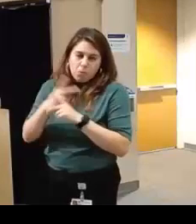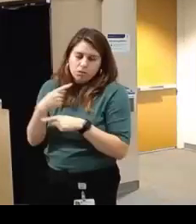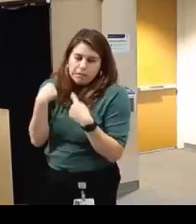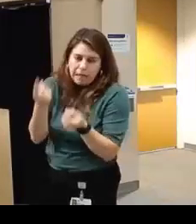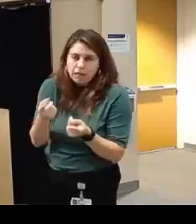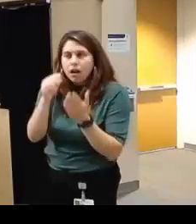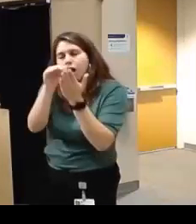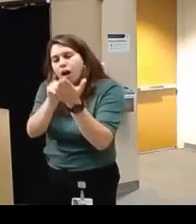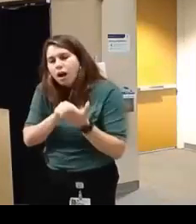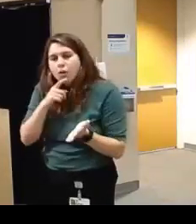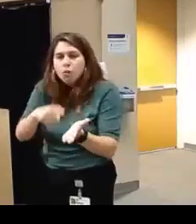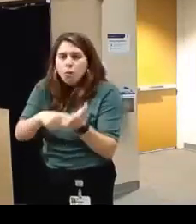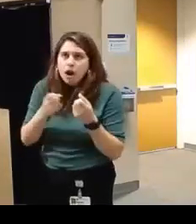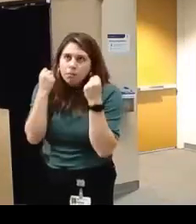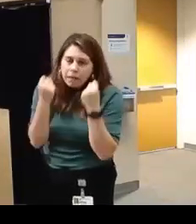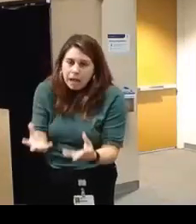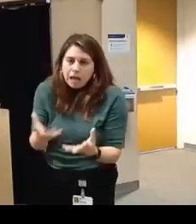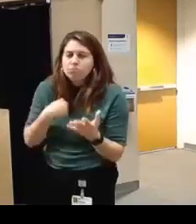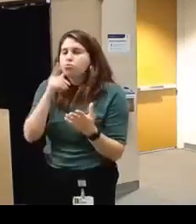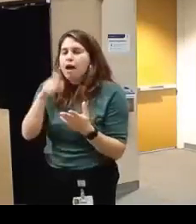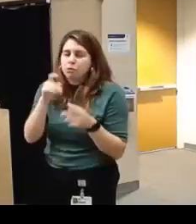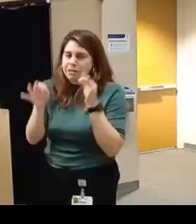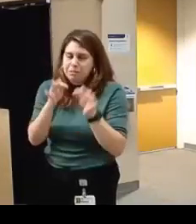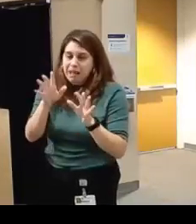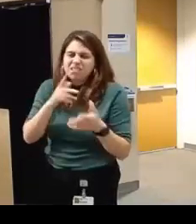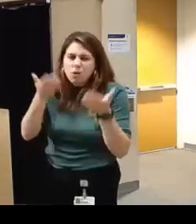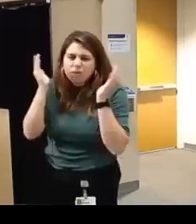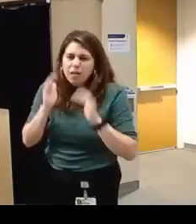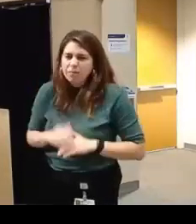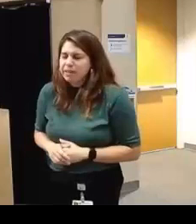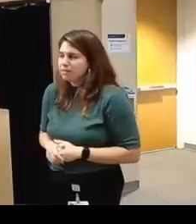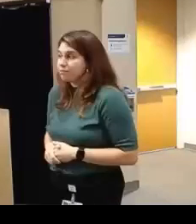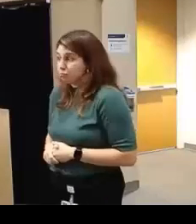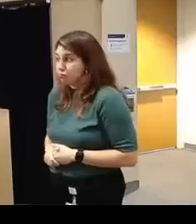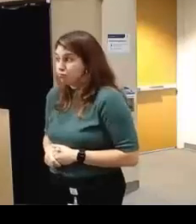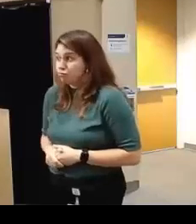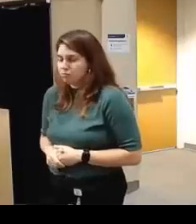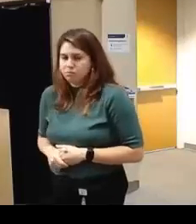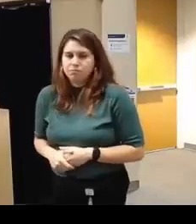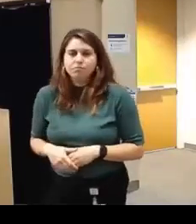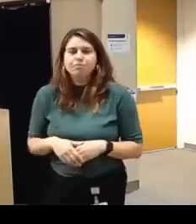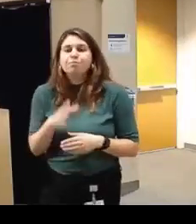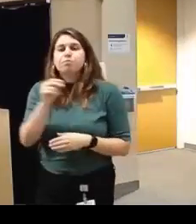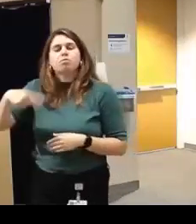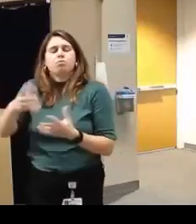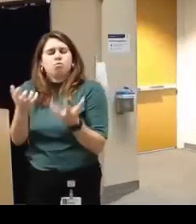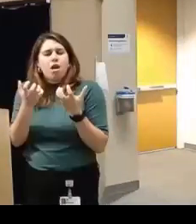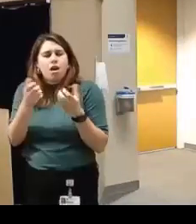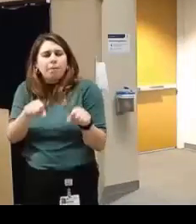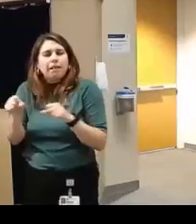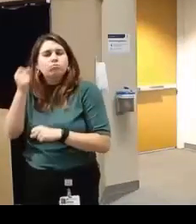amount of documentation that primary care doctors have to do, I don't need to tell you, it's overwhelming. And they really wanted the ability to understand what